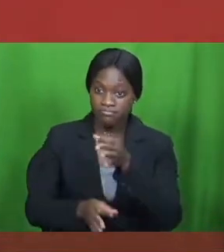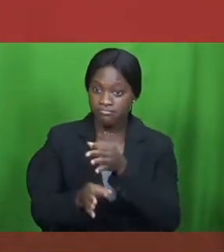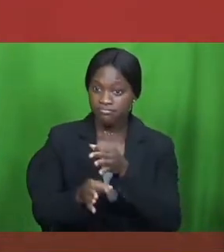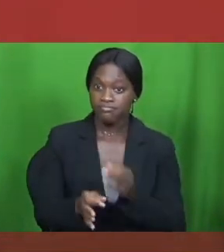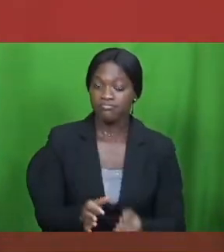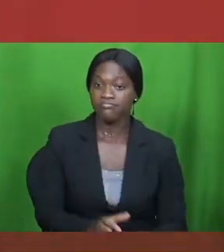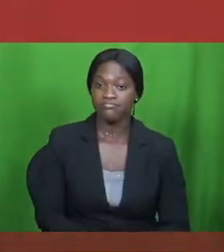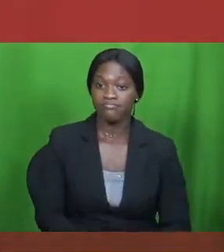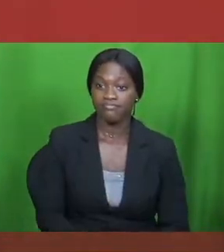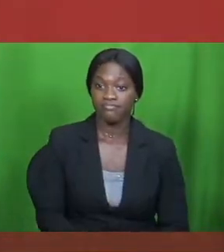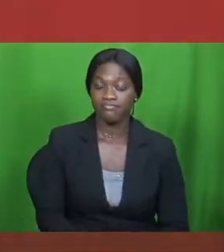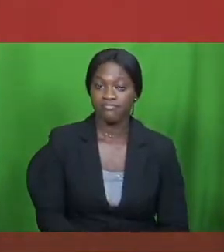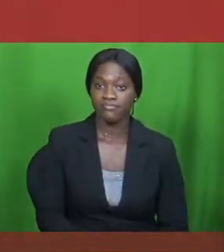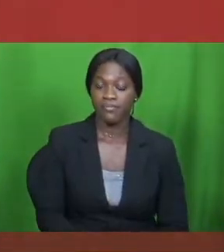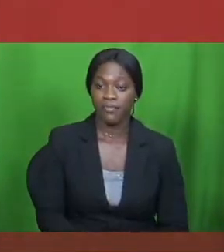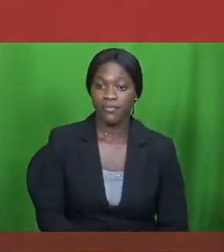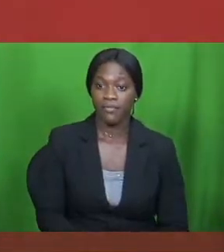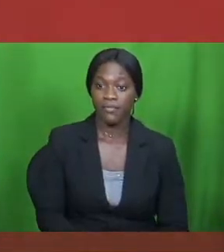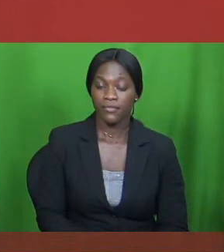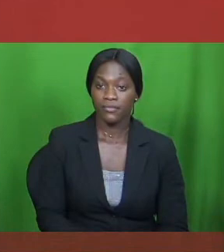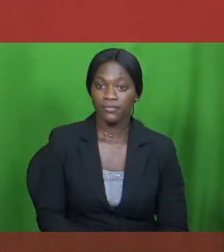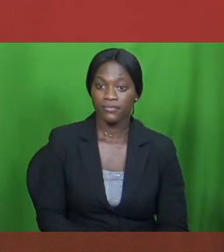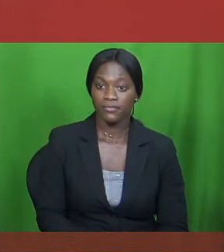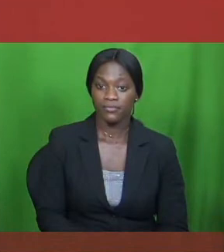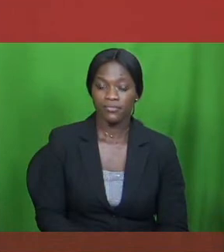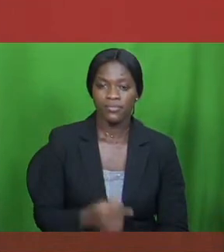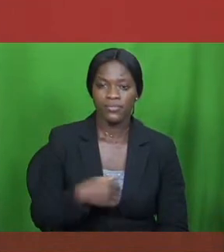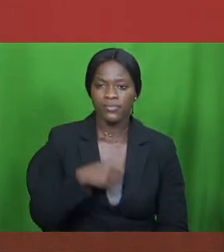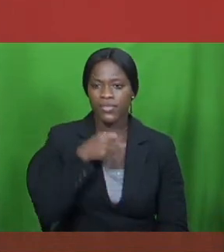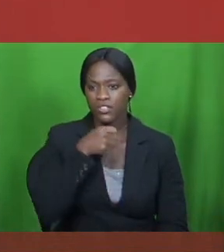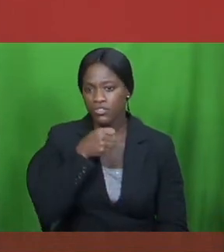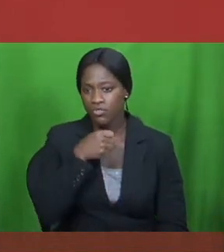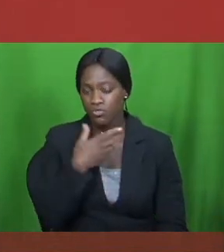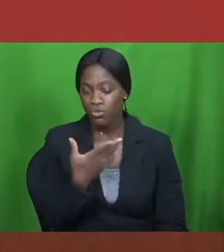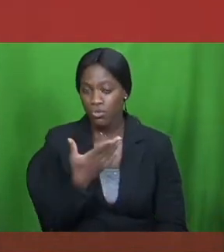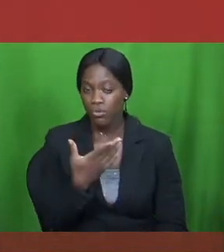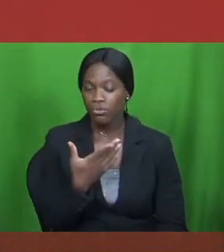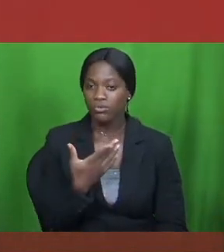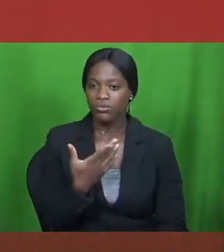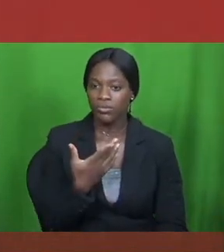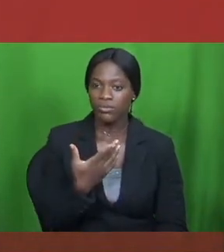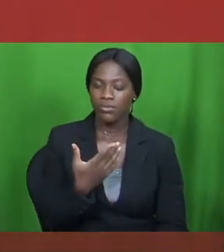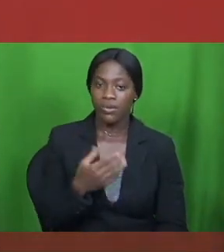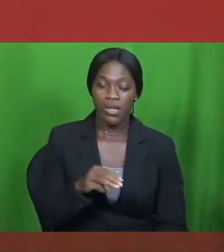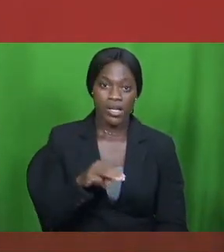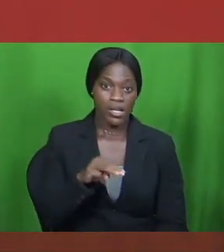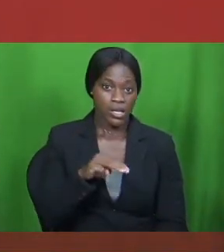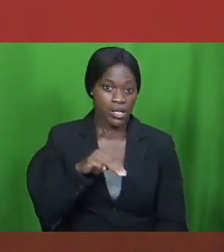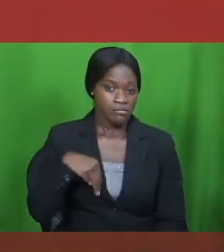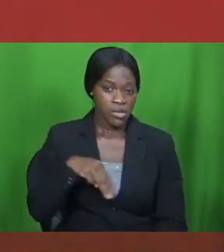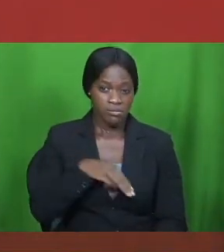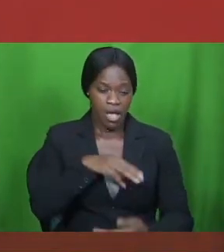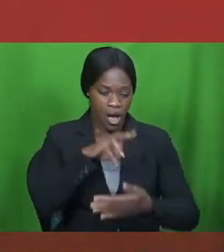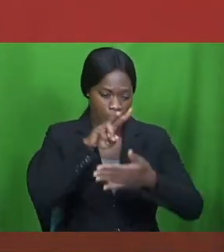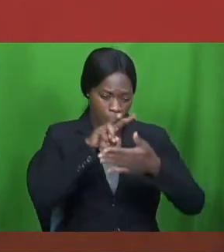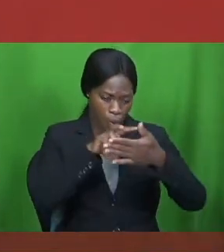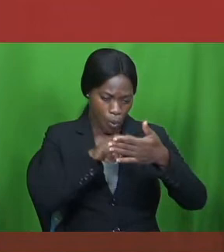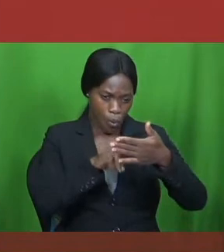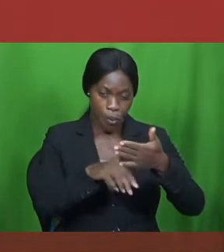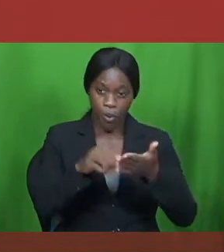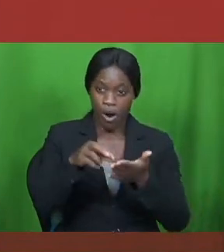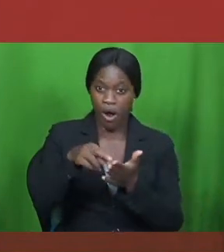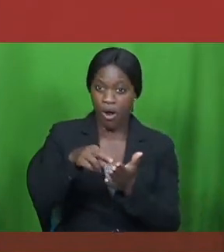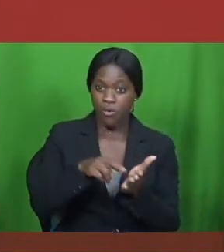to take the chair, and I'm sure by this time members will have gone through the